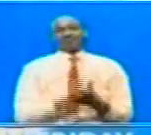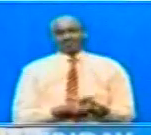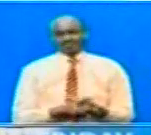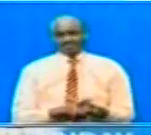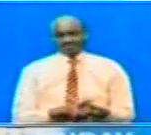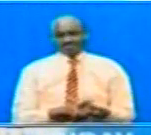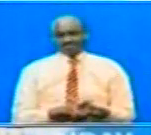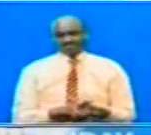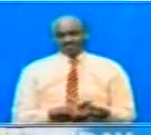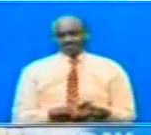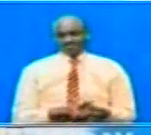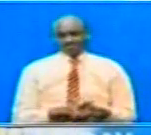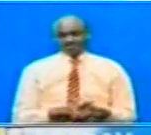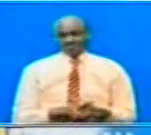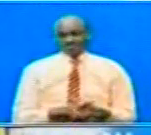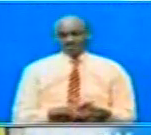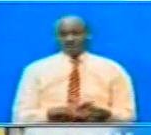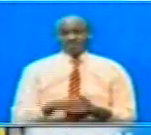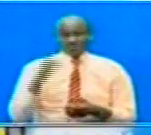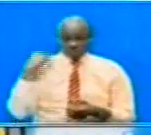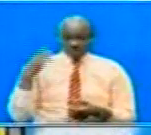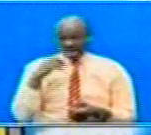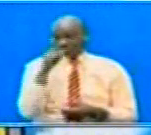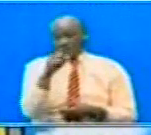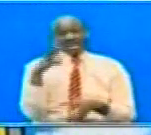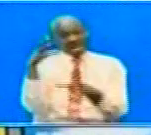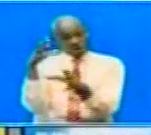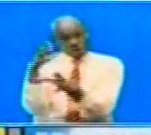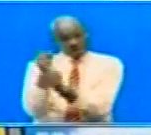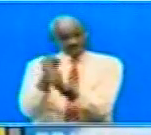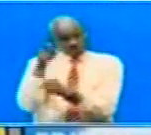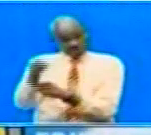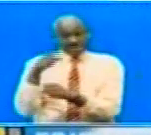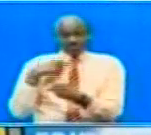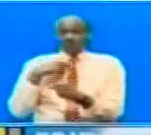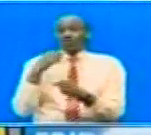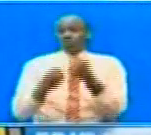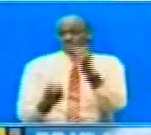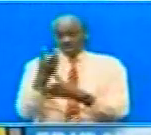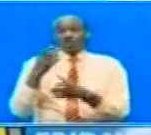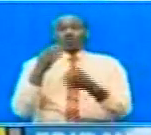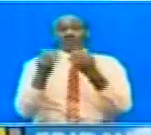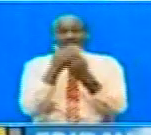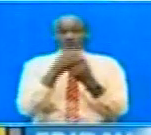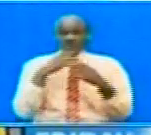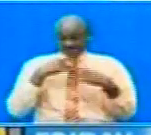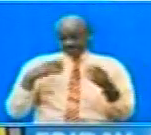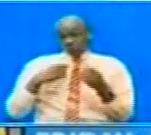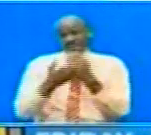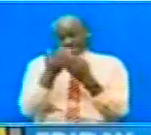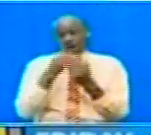Tmoko, which was an organization set up to take care of the interests of